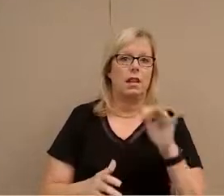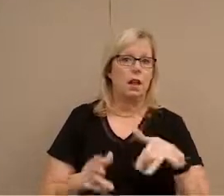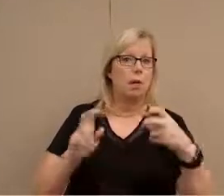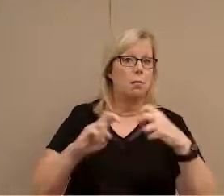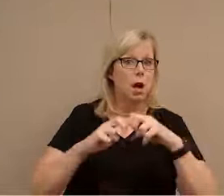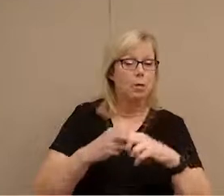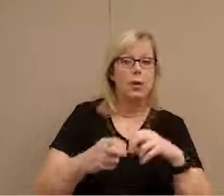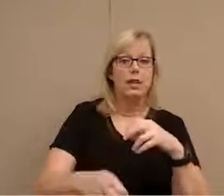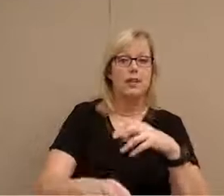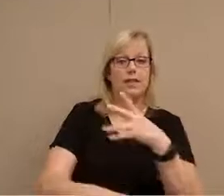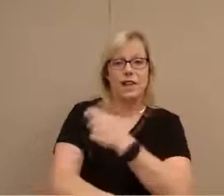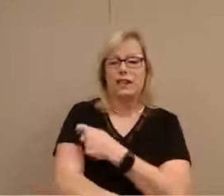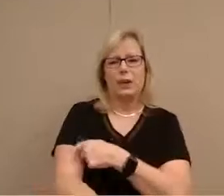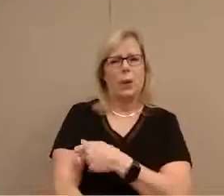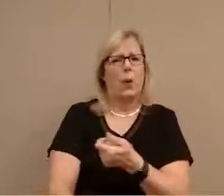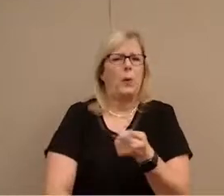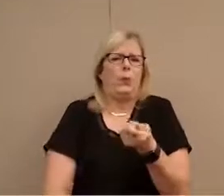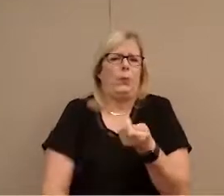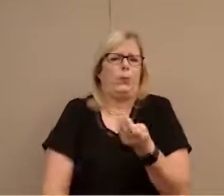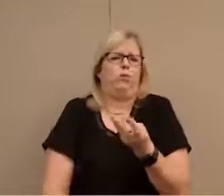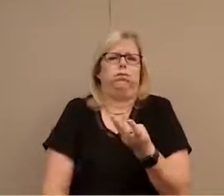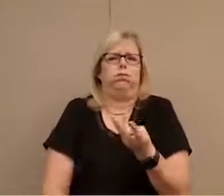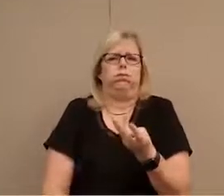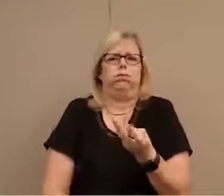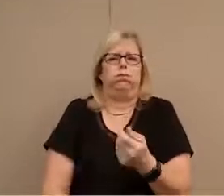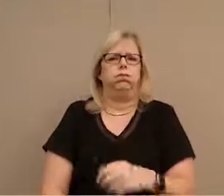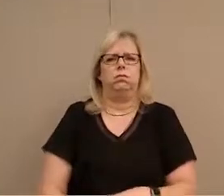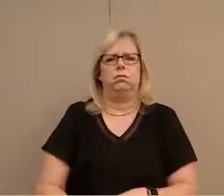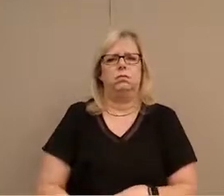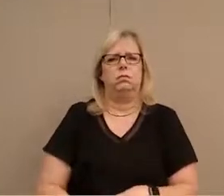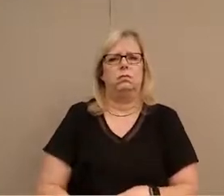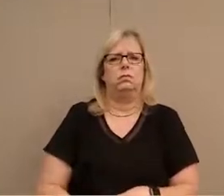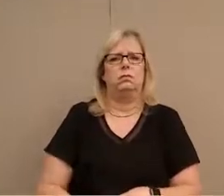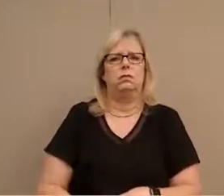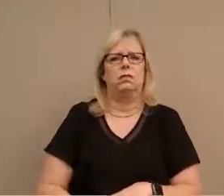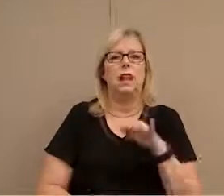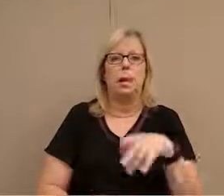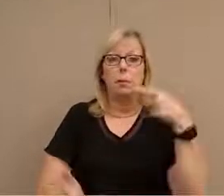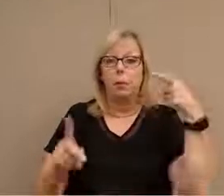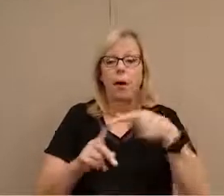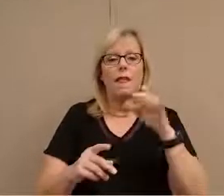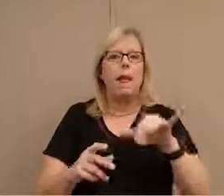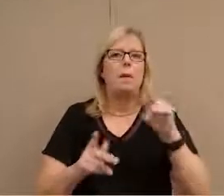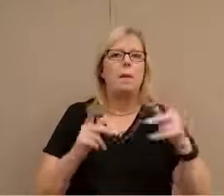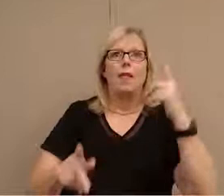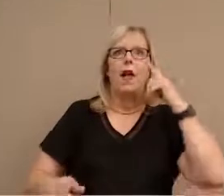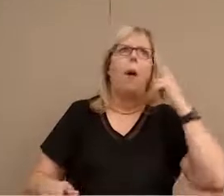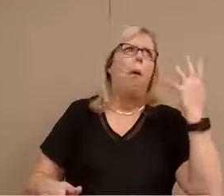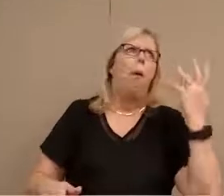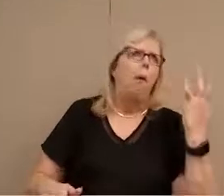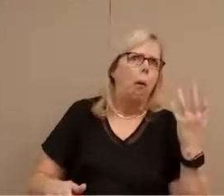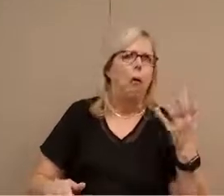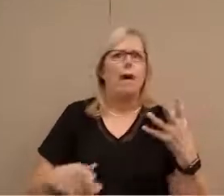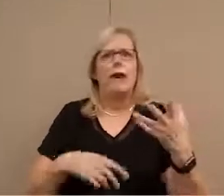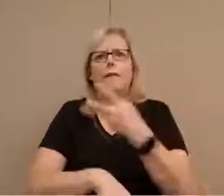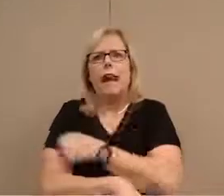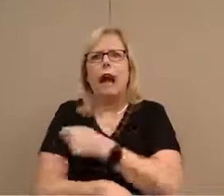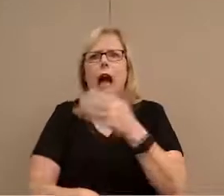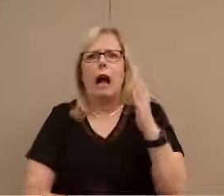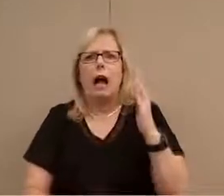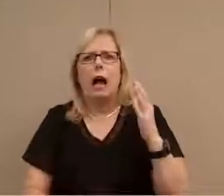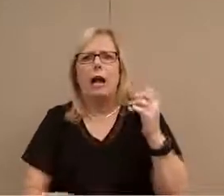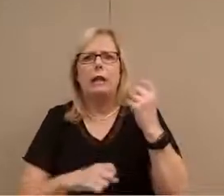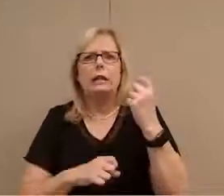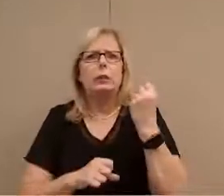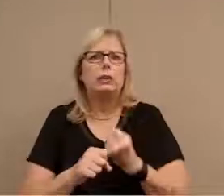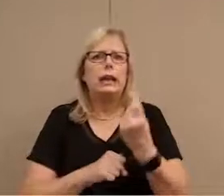with the vaccines are very minimal. And the idea that people think that you get a vaccine now, a